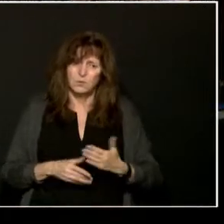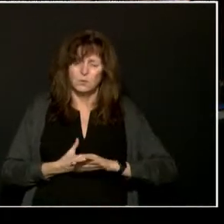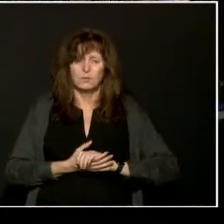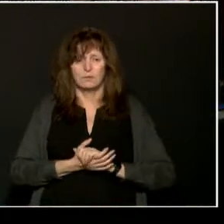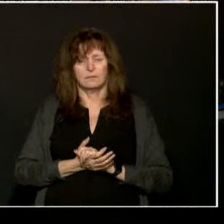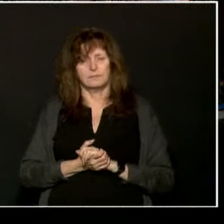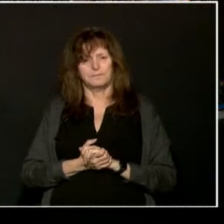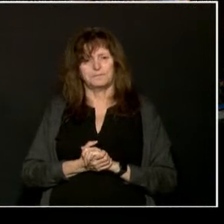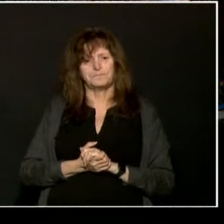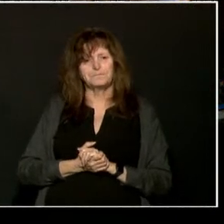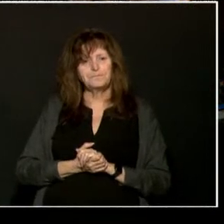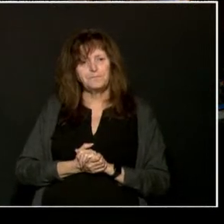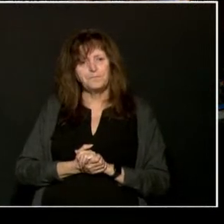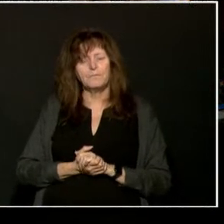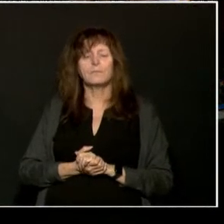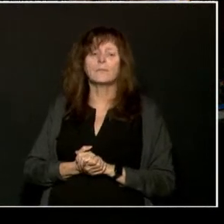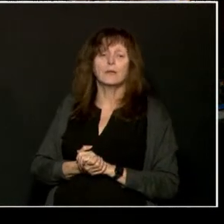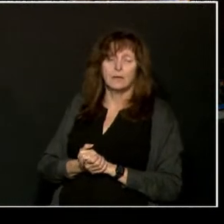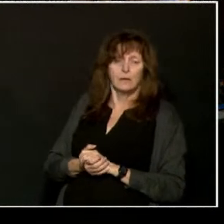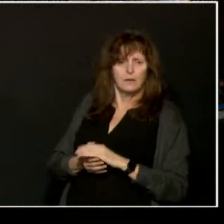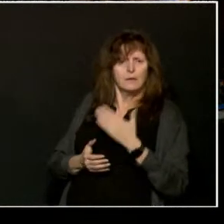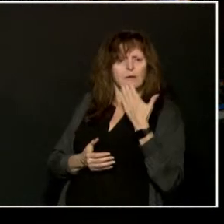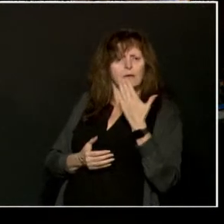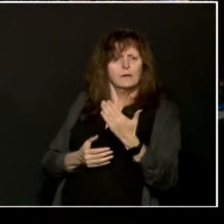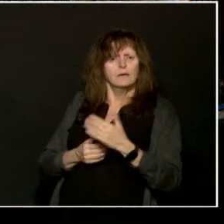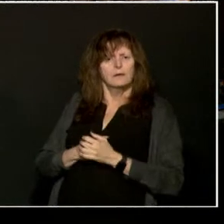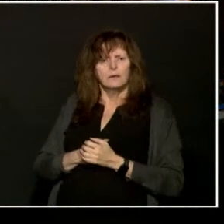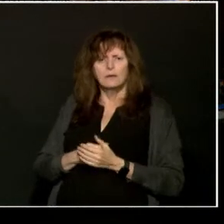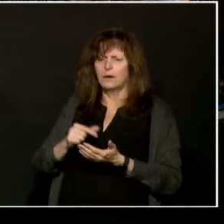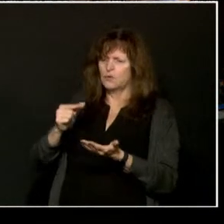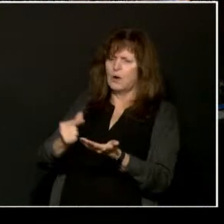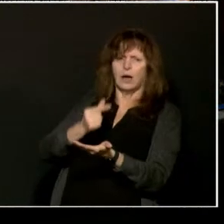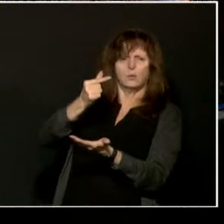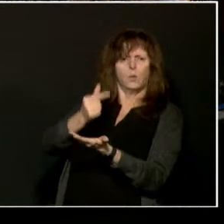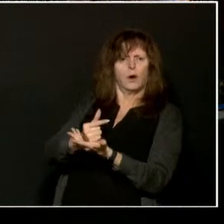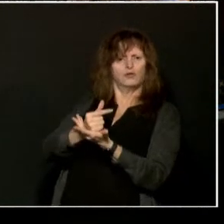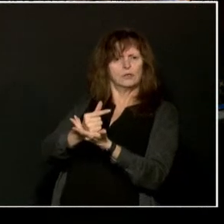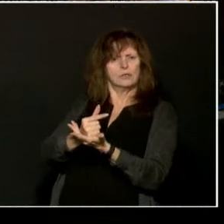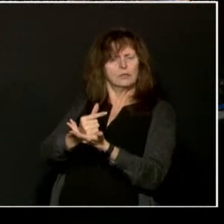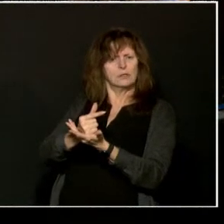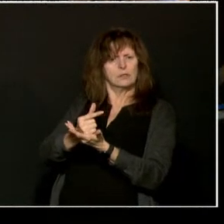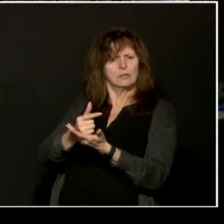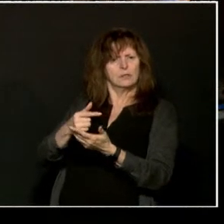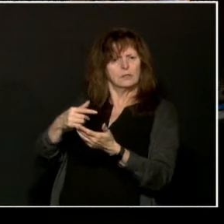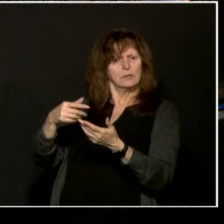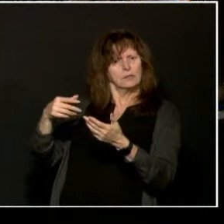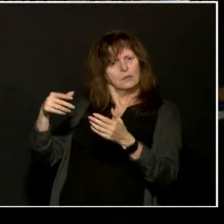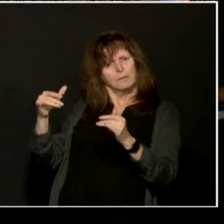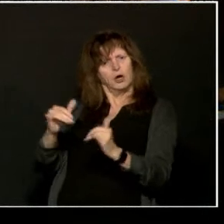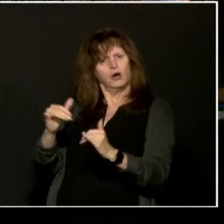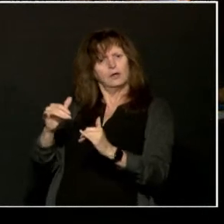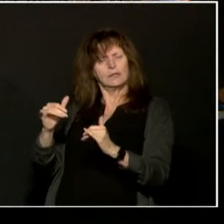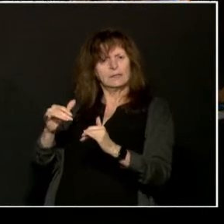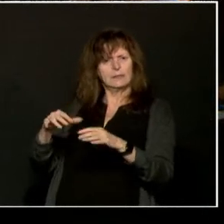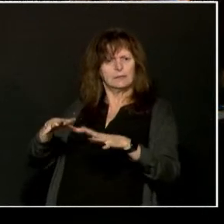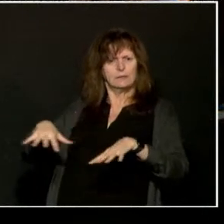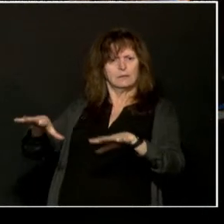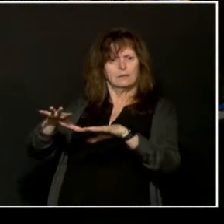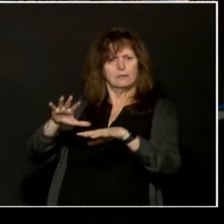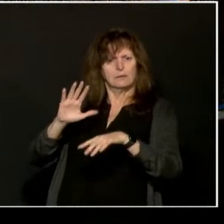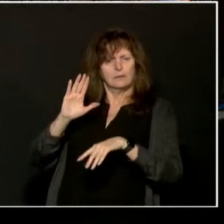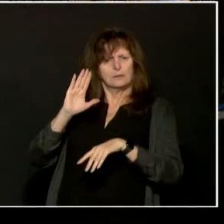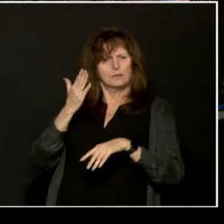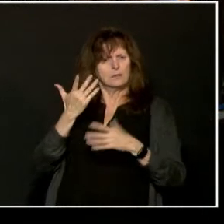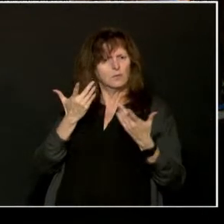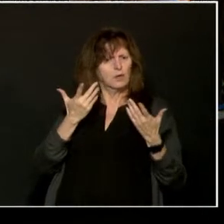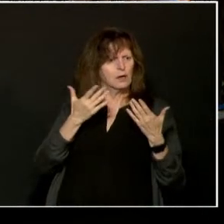Thank you. And on grad parties, Dr. Williams, it seems like it was a bit of surprise to many local public health units and school boards on